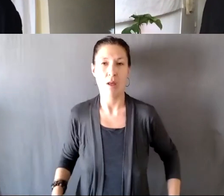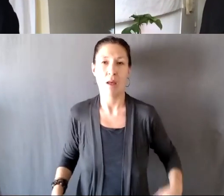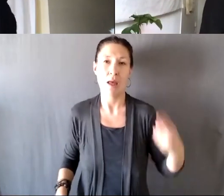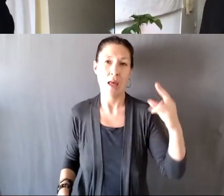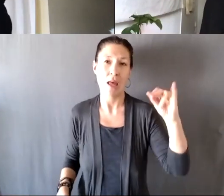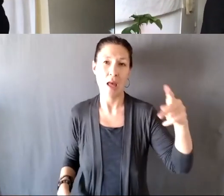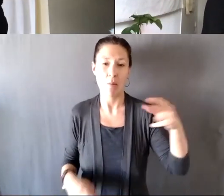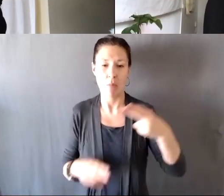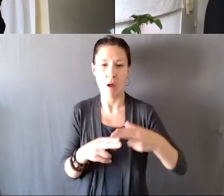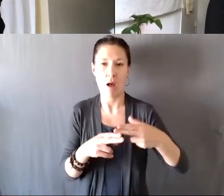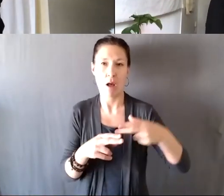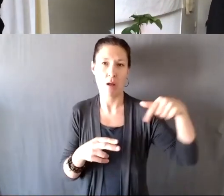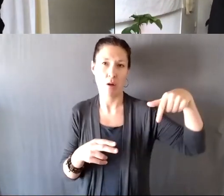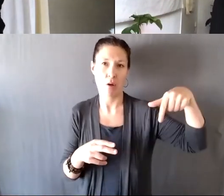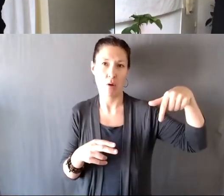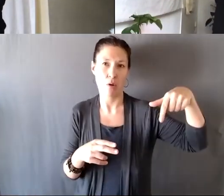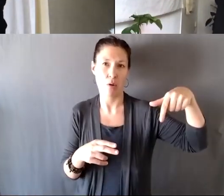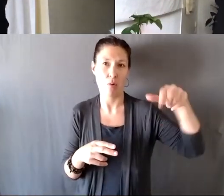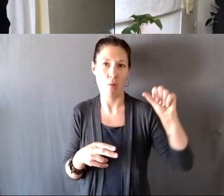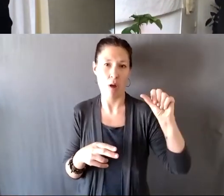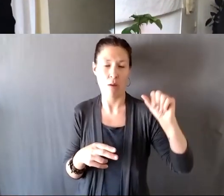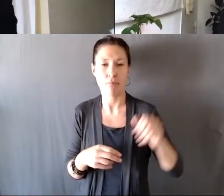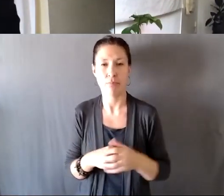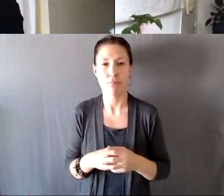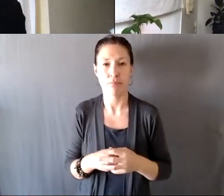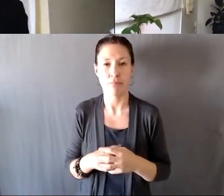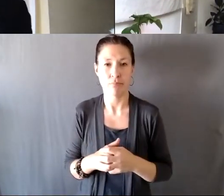and we breathe in as we circle to the back.